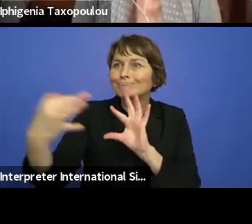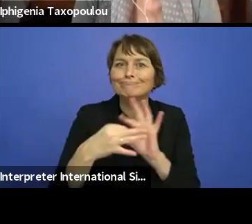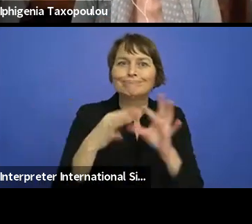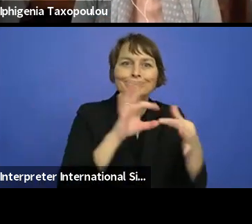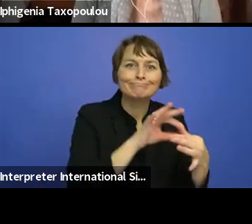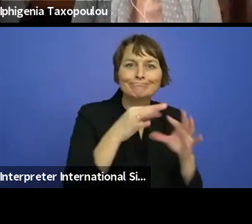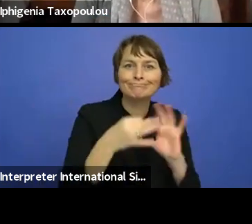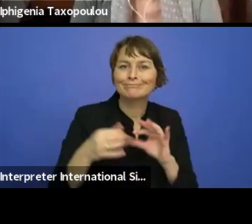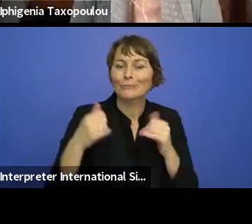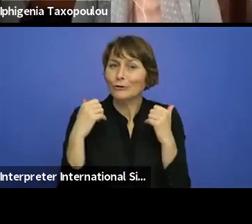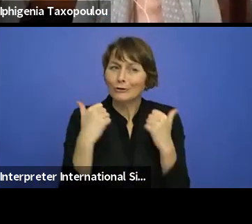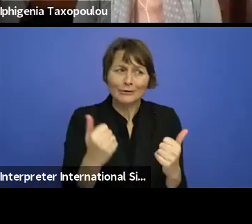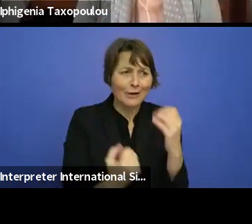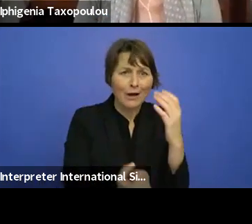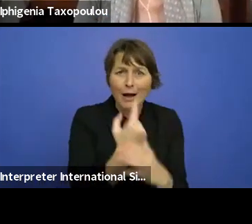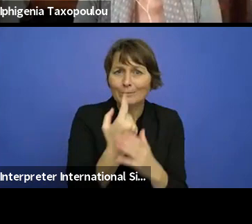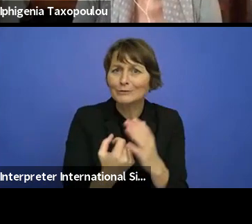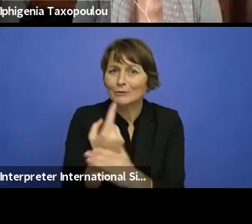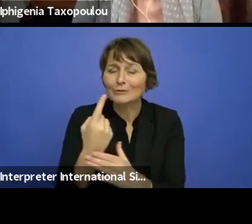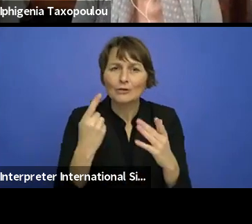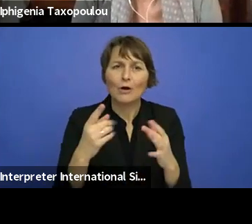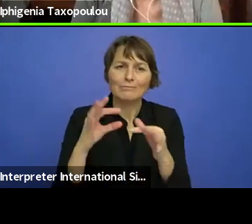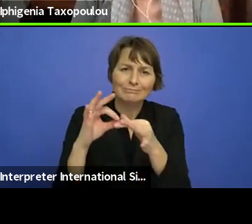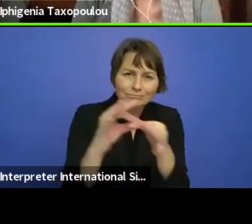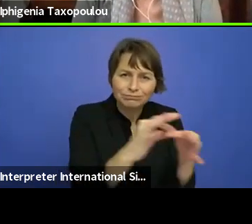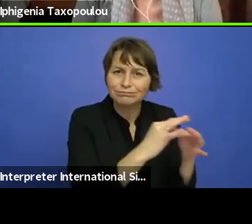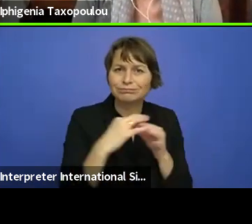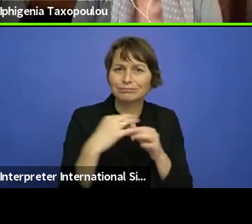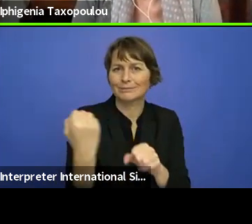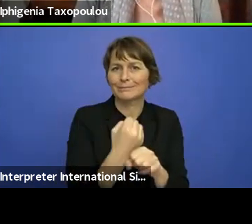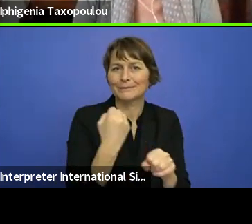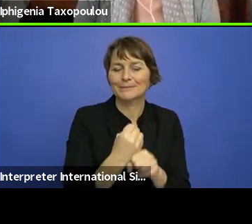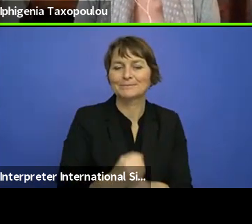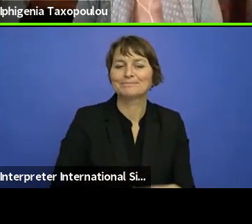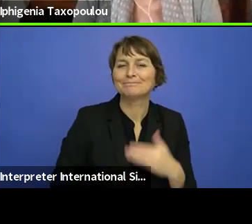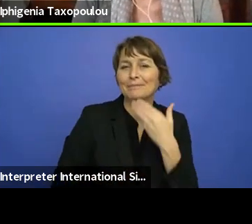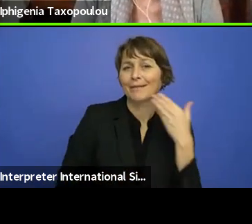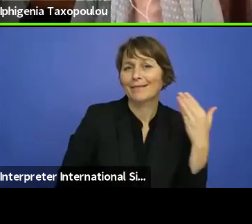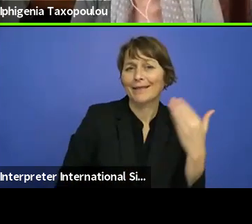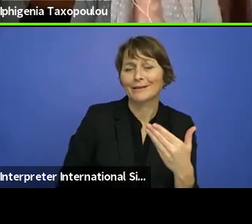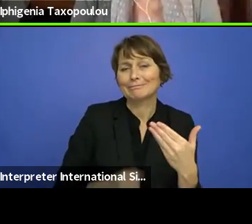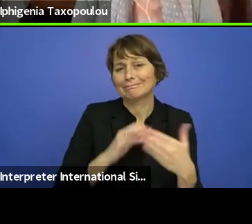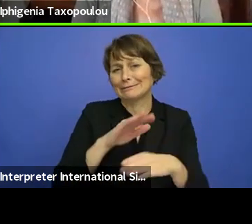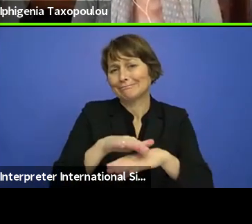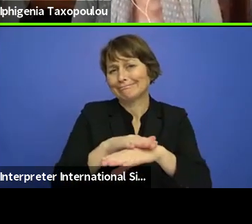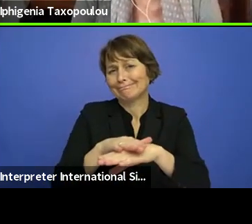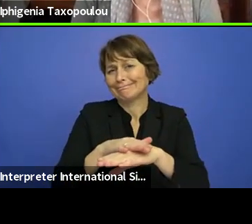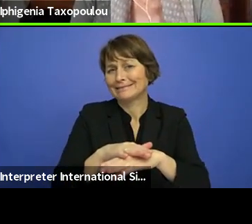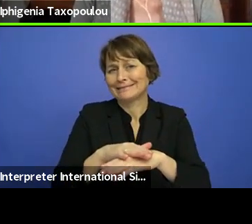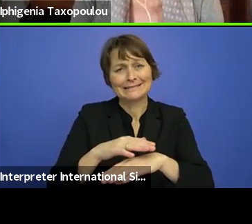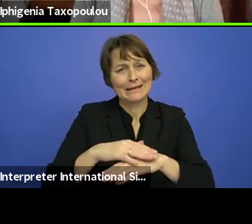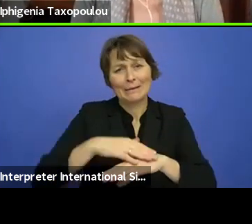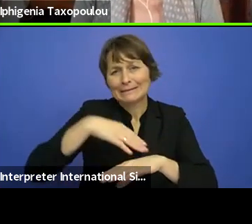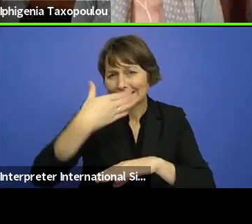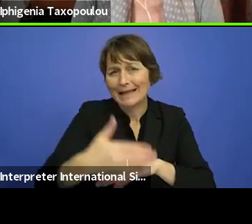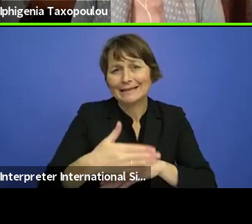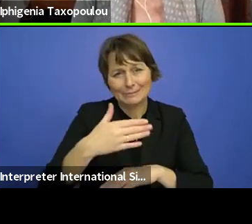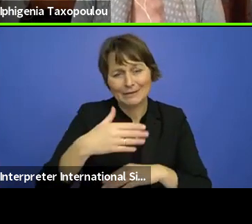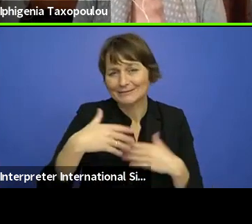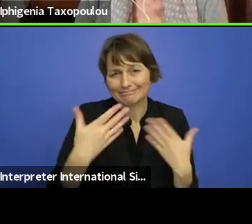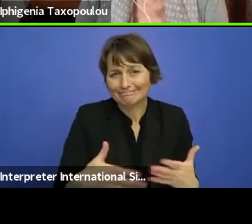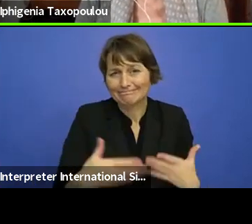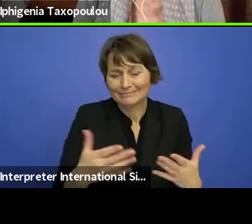possibilities to work together. Thank you, Natalie. Sorry, we need to start the next session. So I really